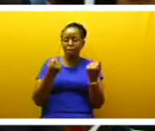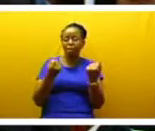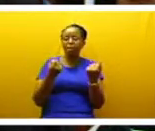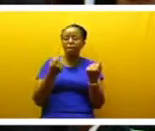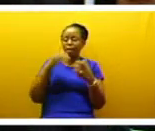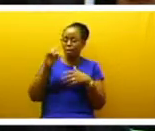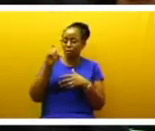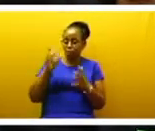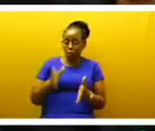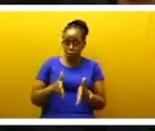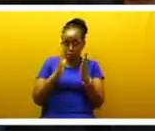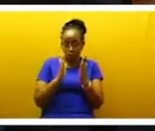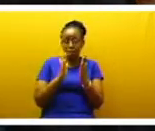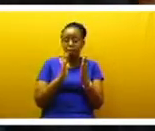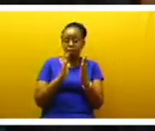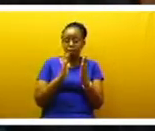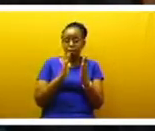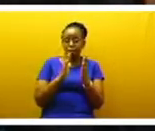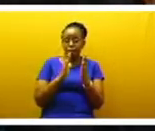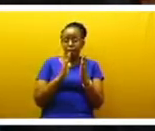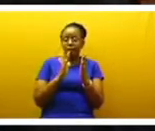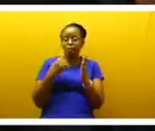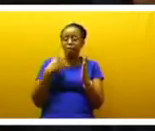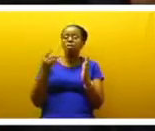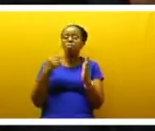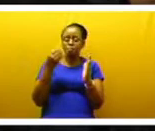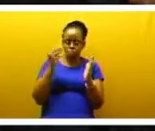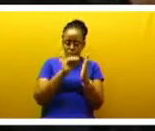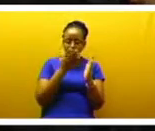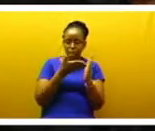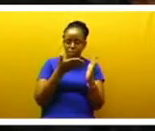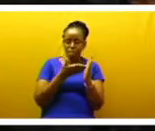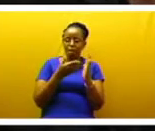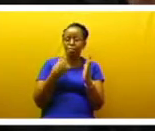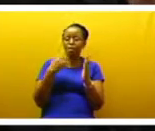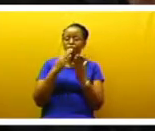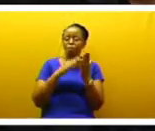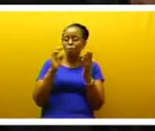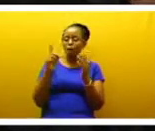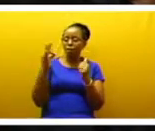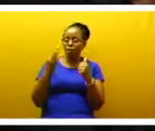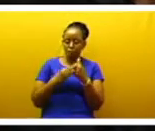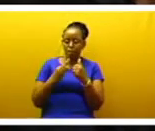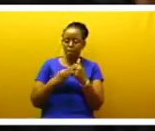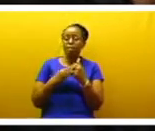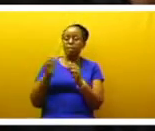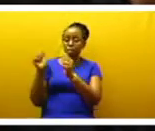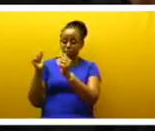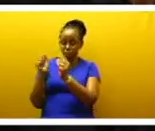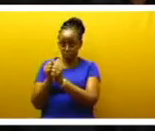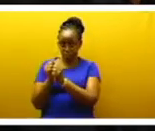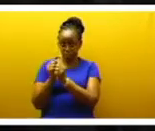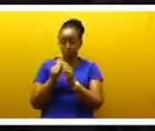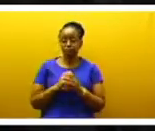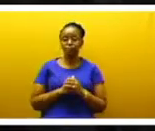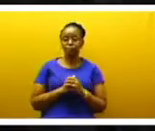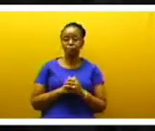fashion by the chairman, it's provided by 138(10). The